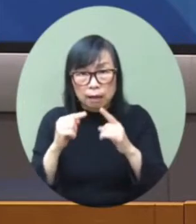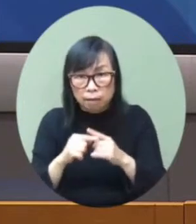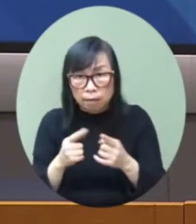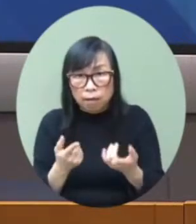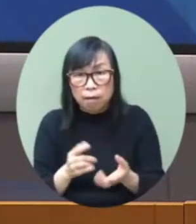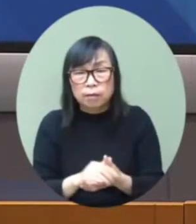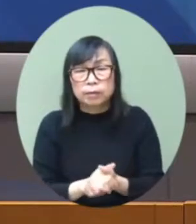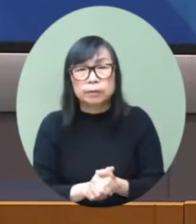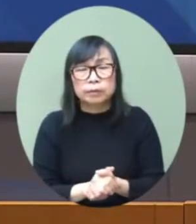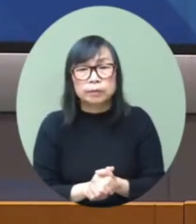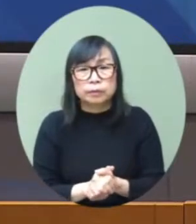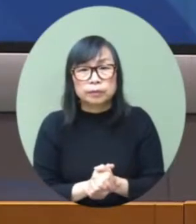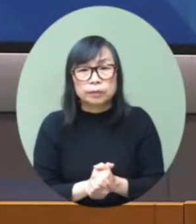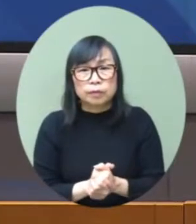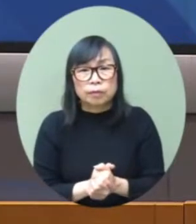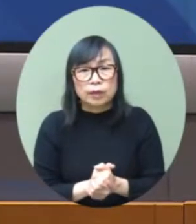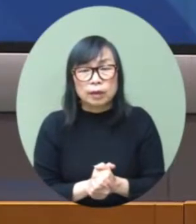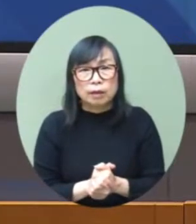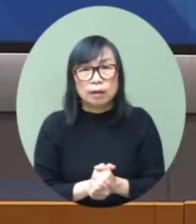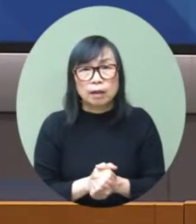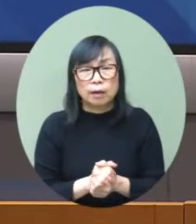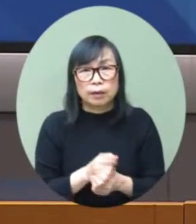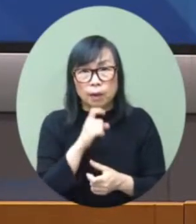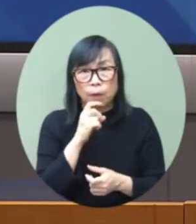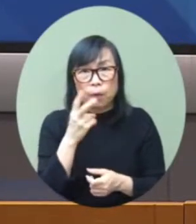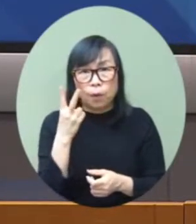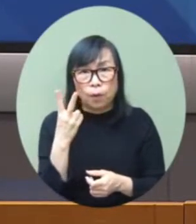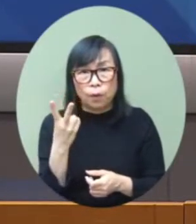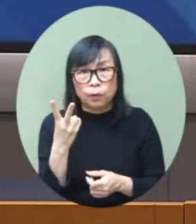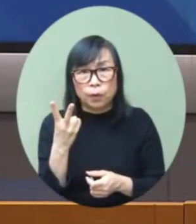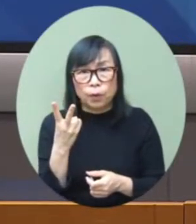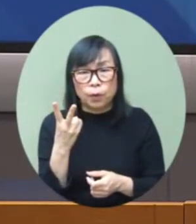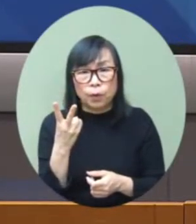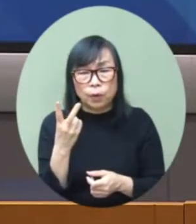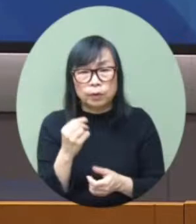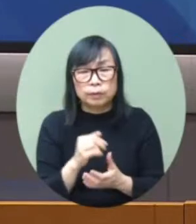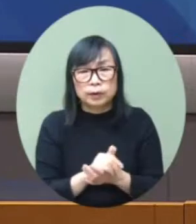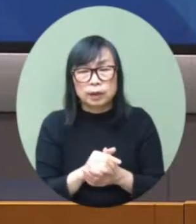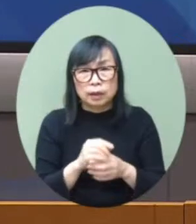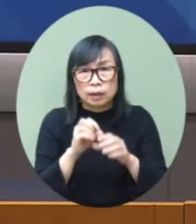contractors to better help families.